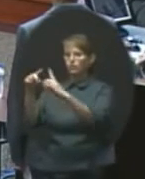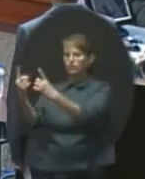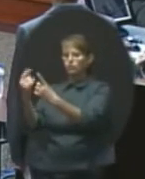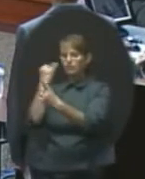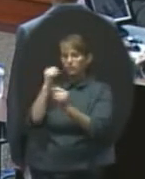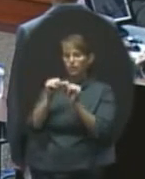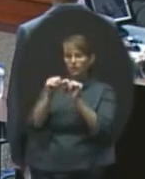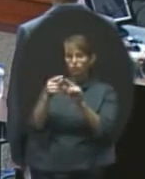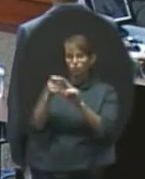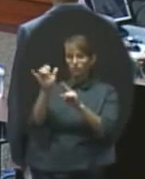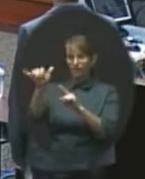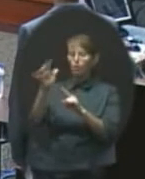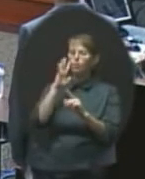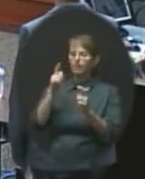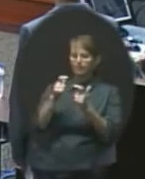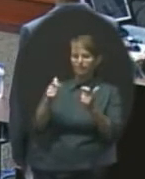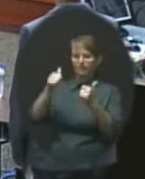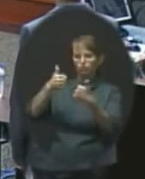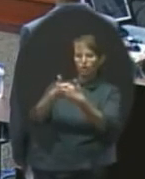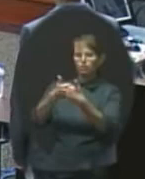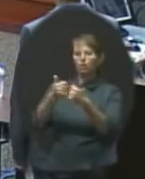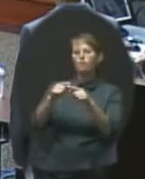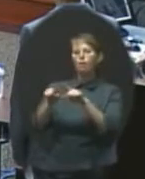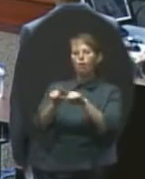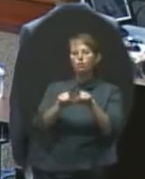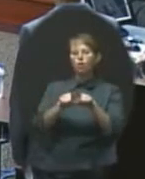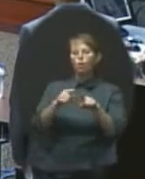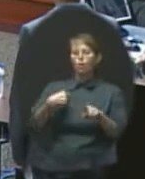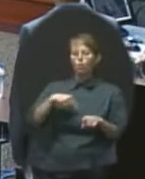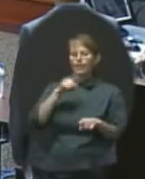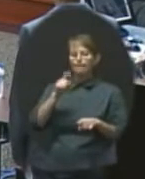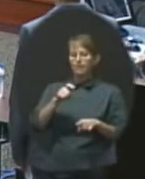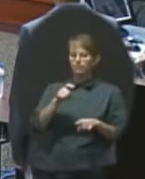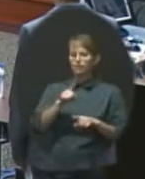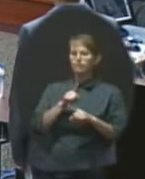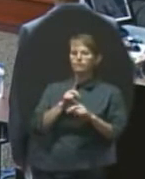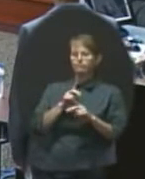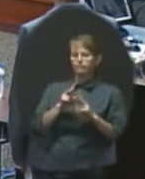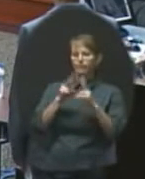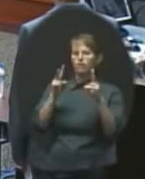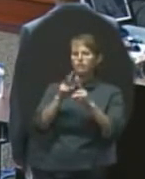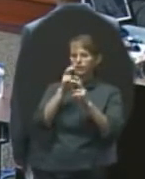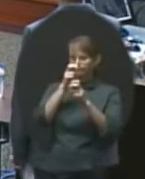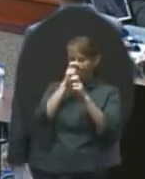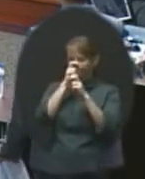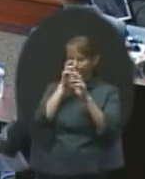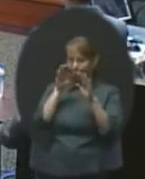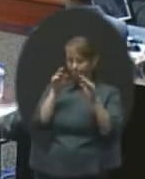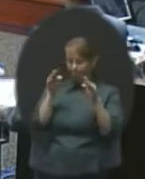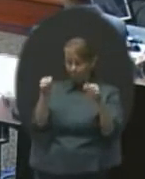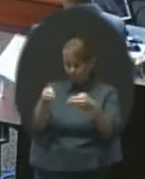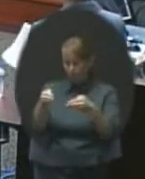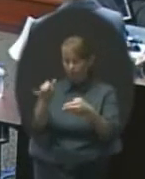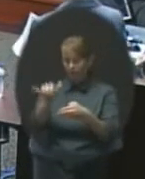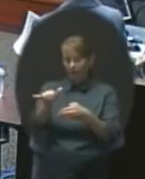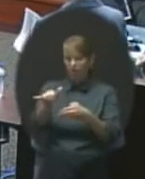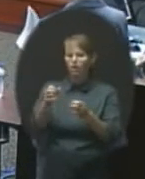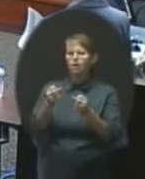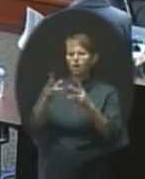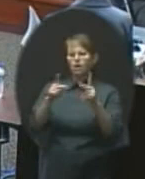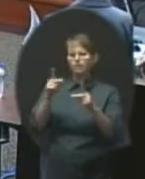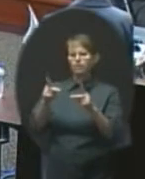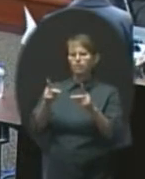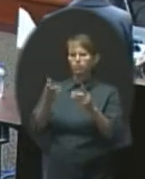think that's going to be our biggest challenge, but I think that's also something that's going to be, we have to be very diligent at. Absolutely. Because to Amy's point, there's a lot of people out there right now that when you add